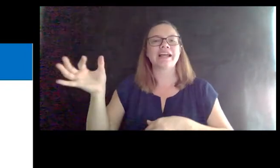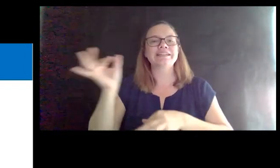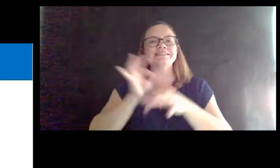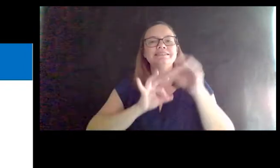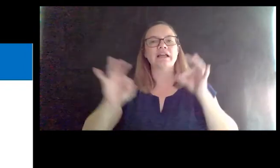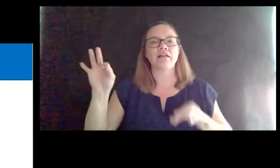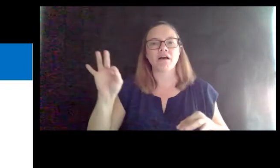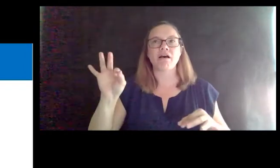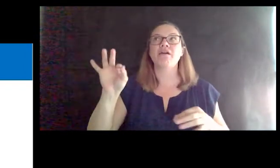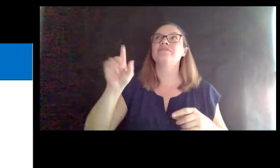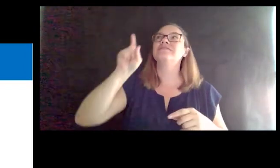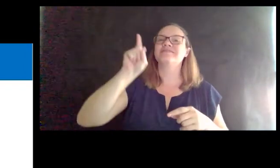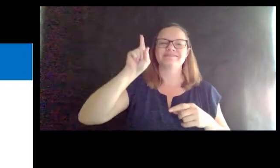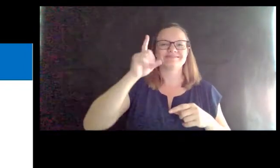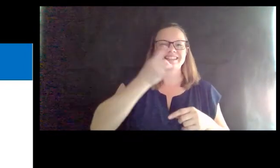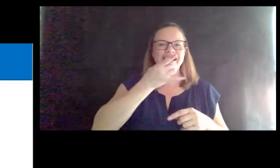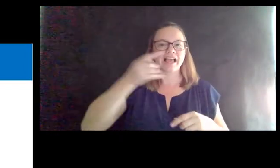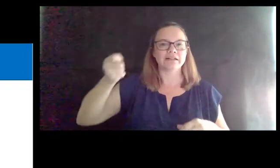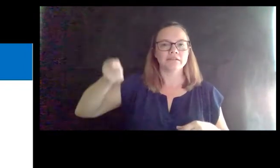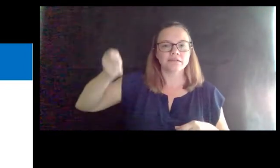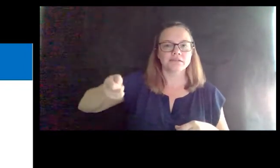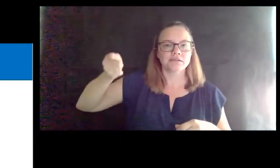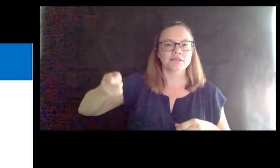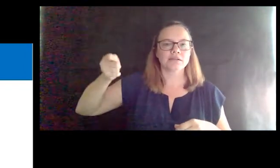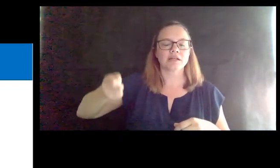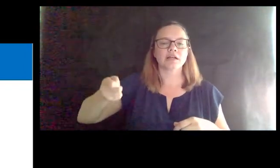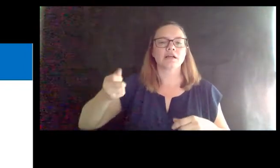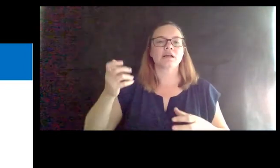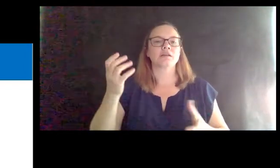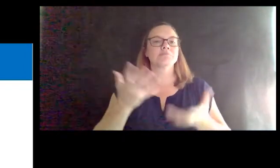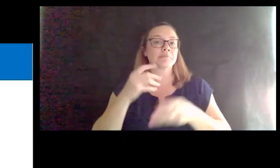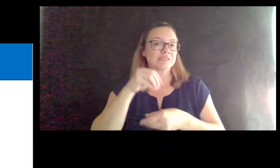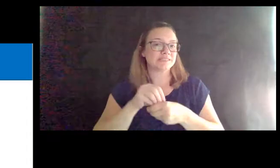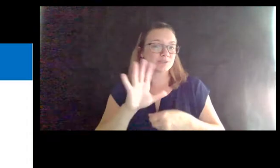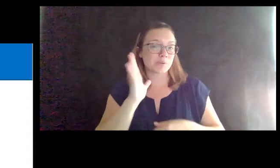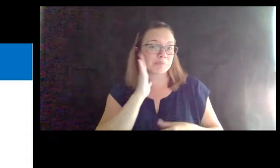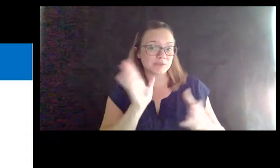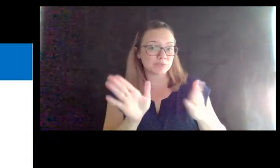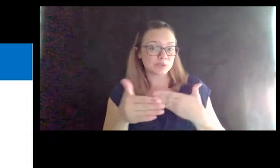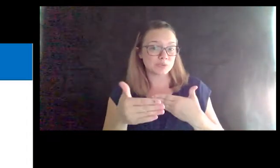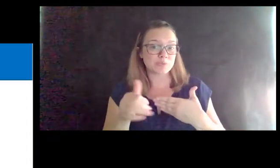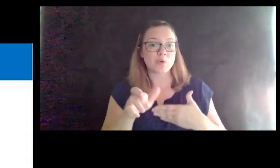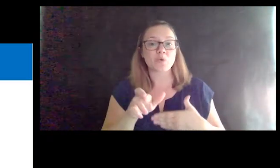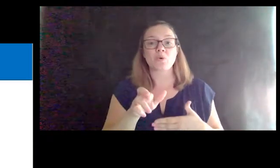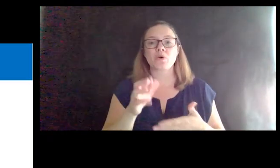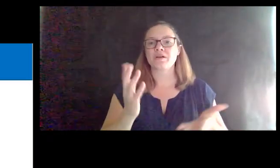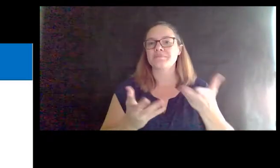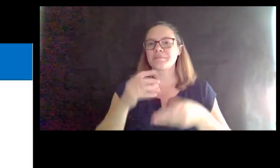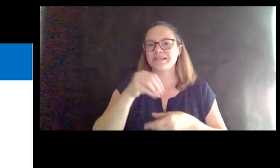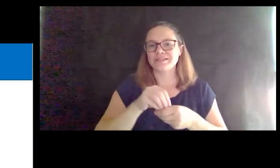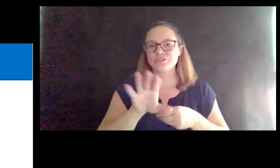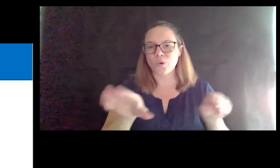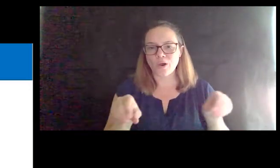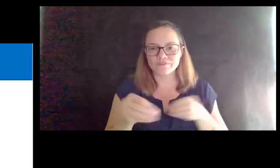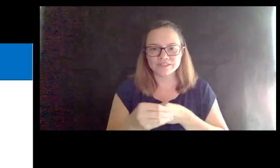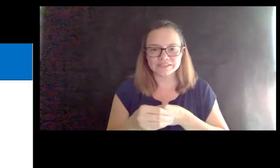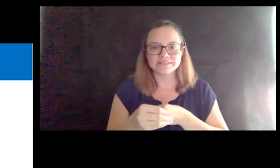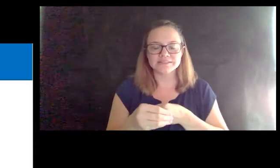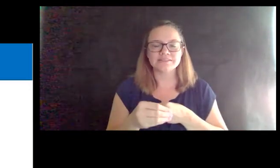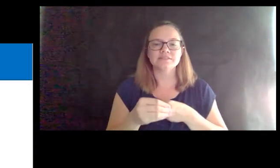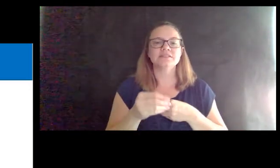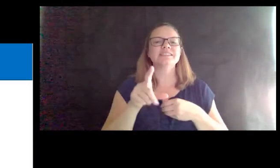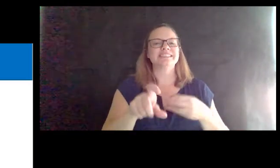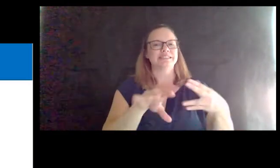having the overhead lights, possibly in your bedroom, or again, if you're in an office,